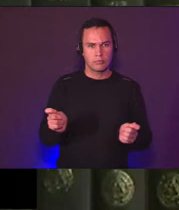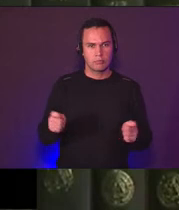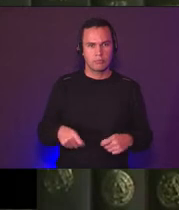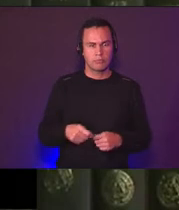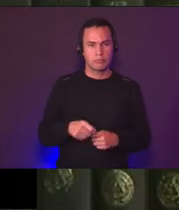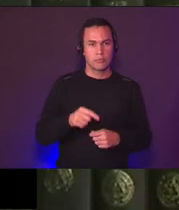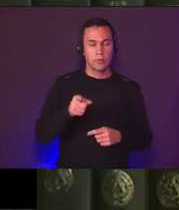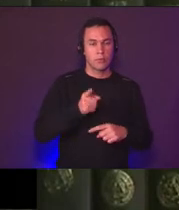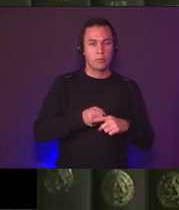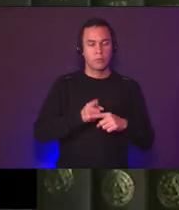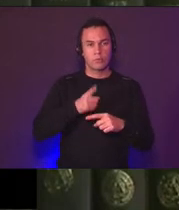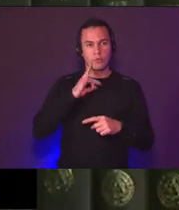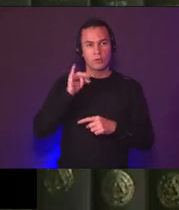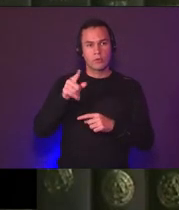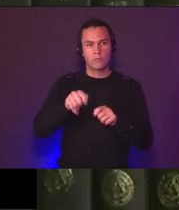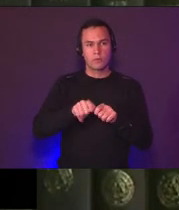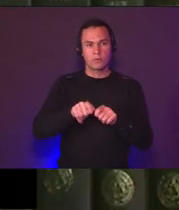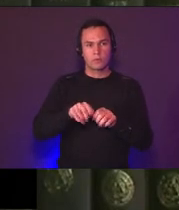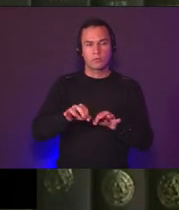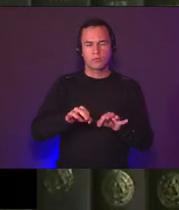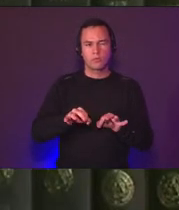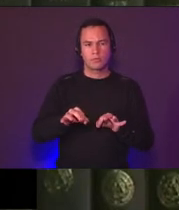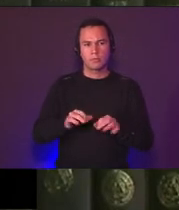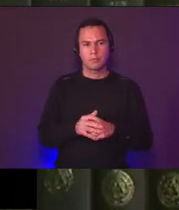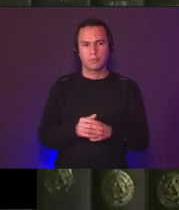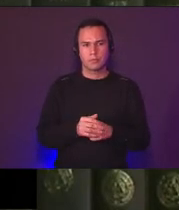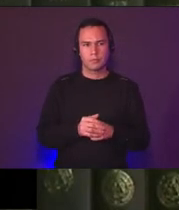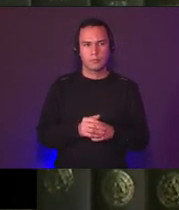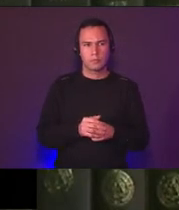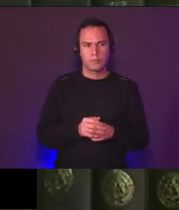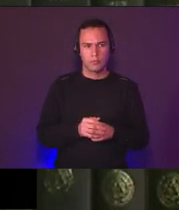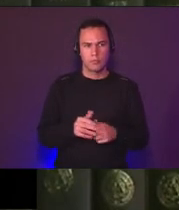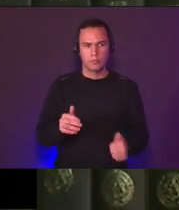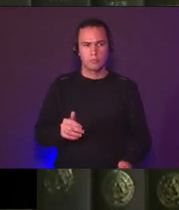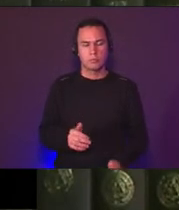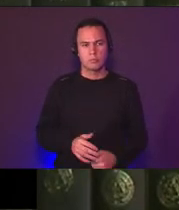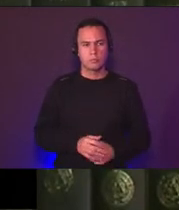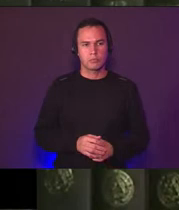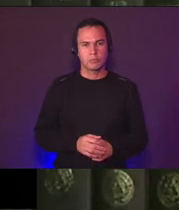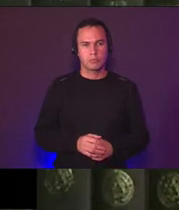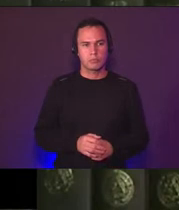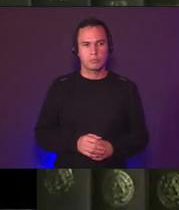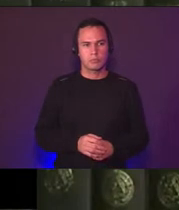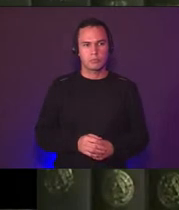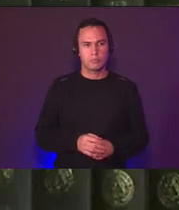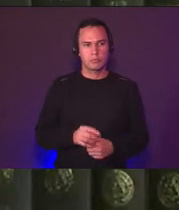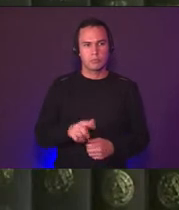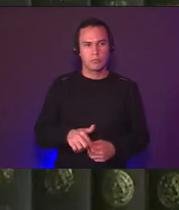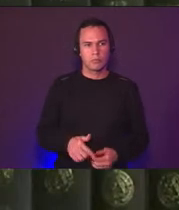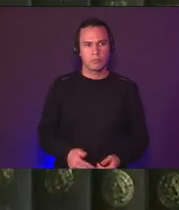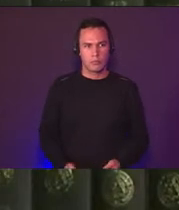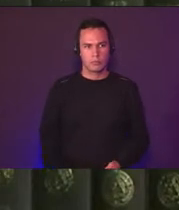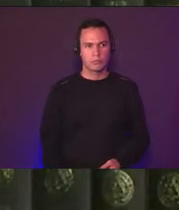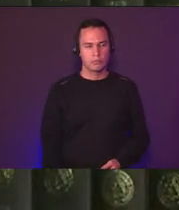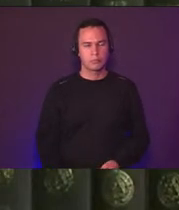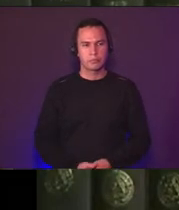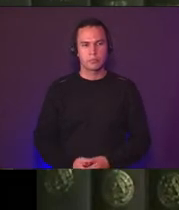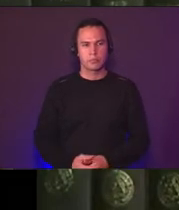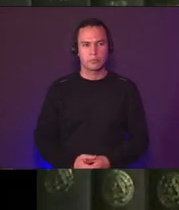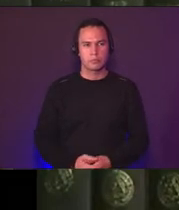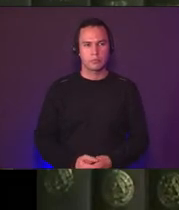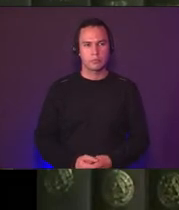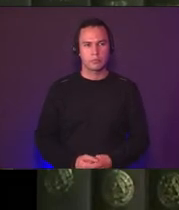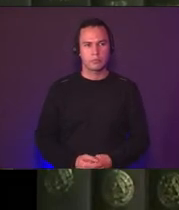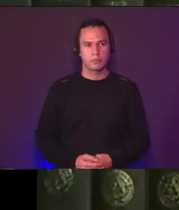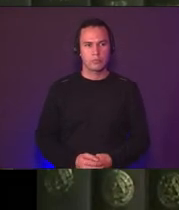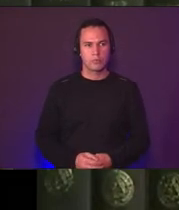because they were making more progress in race relations than other urban cities, parts of the urban north. And